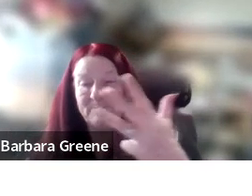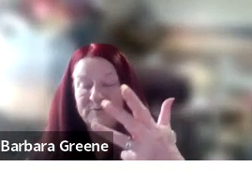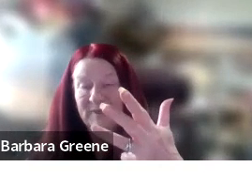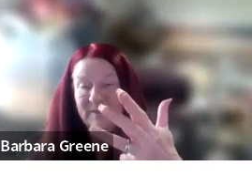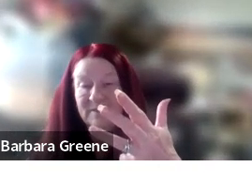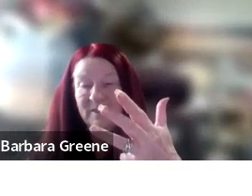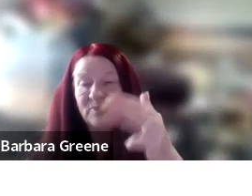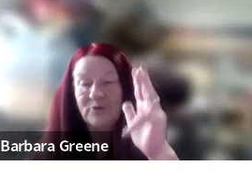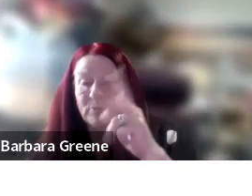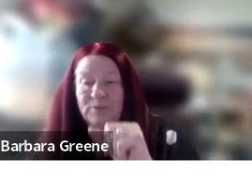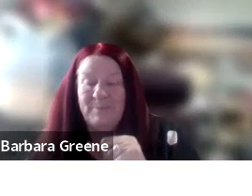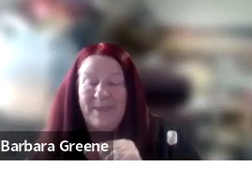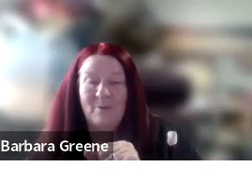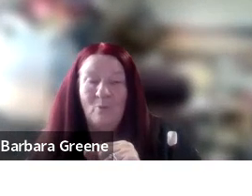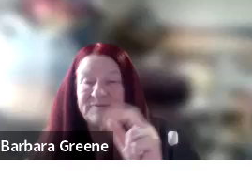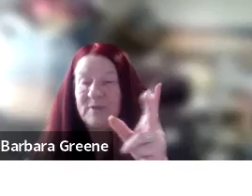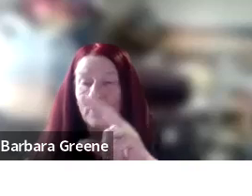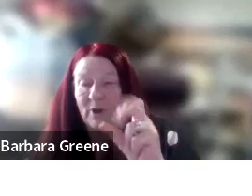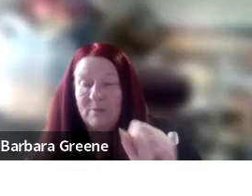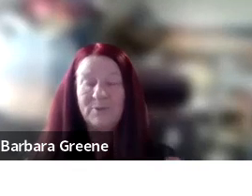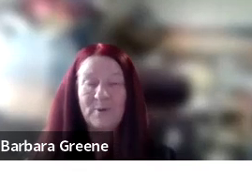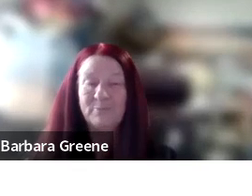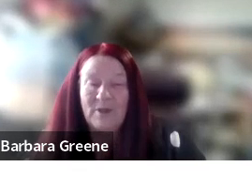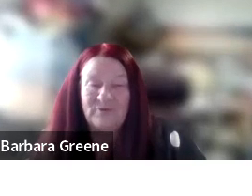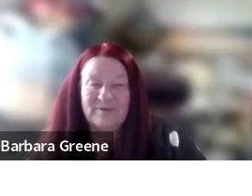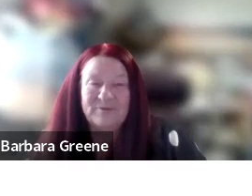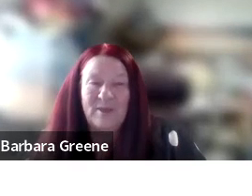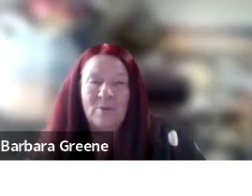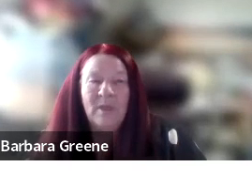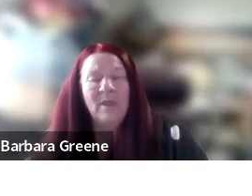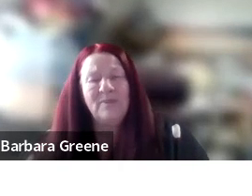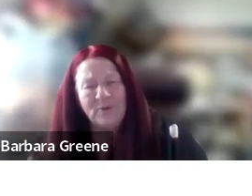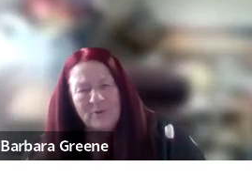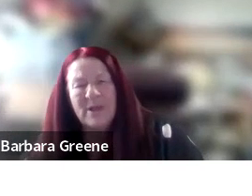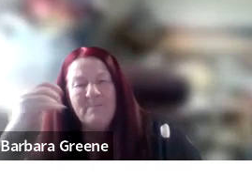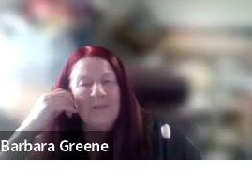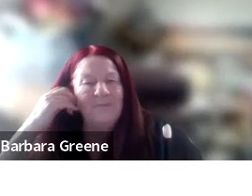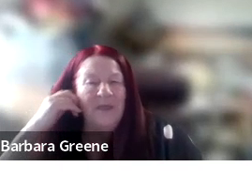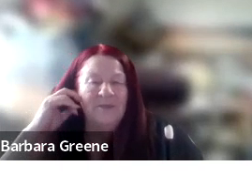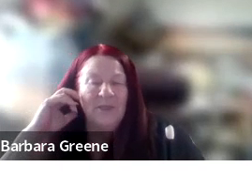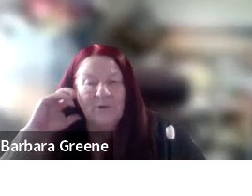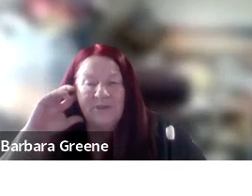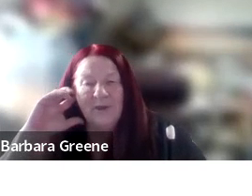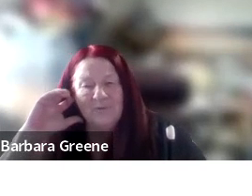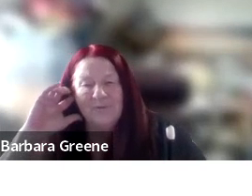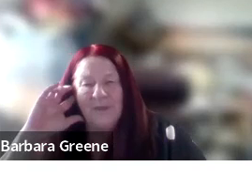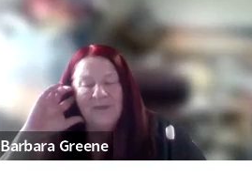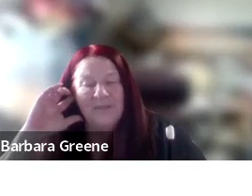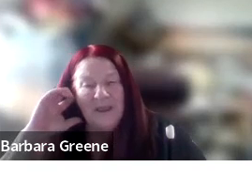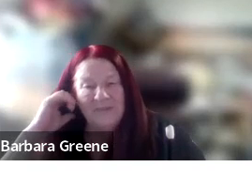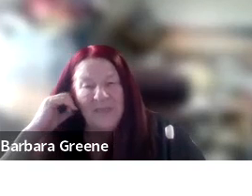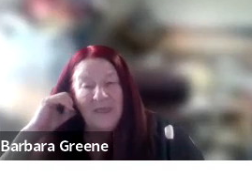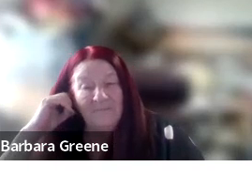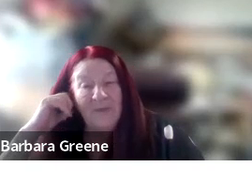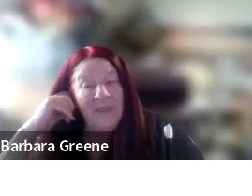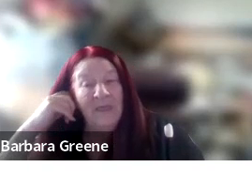we represent the truth about what's going on with our project. So those are a couple of the unknown unknowns that